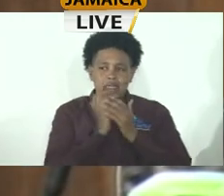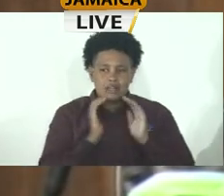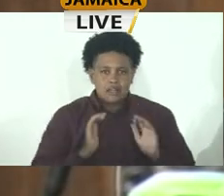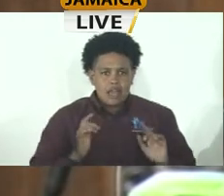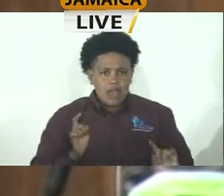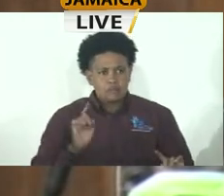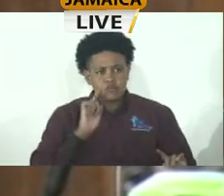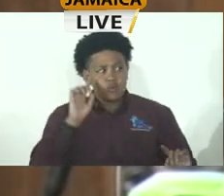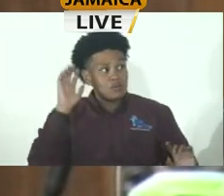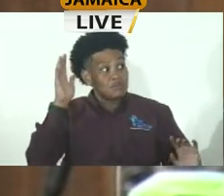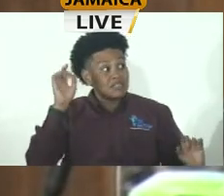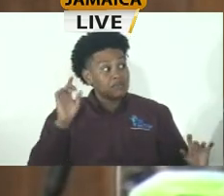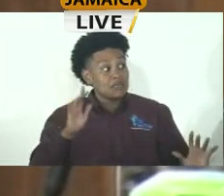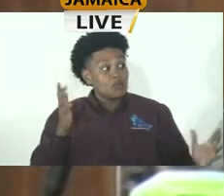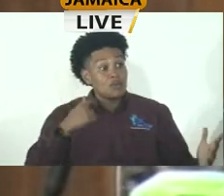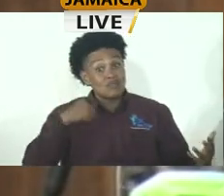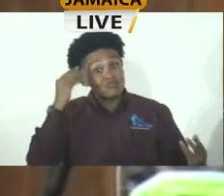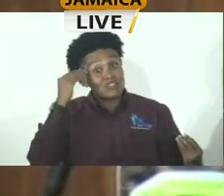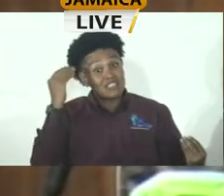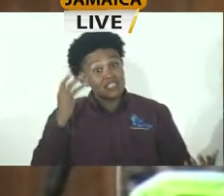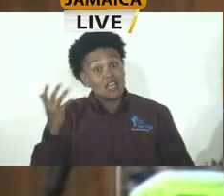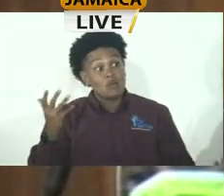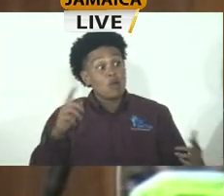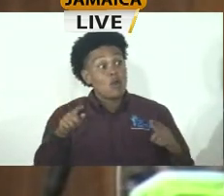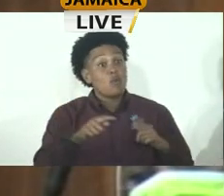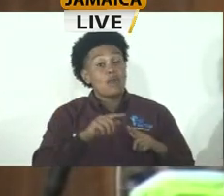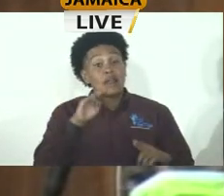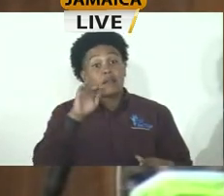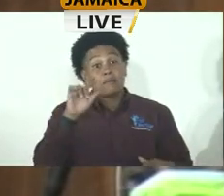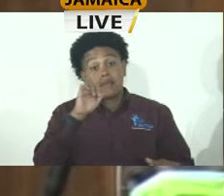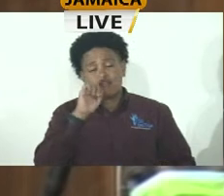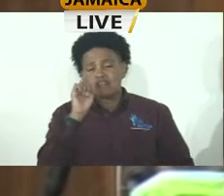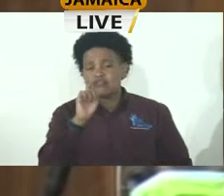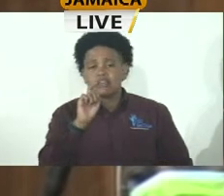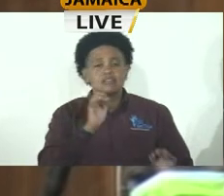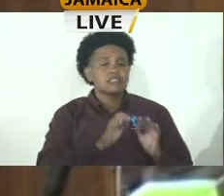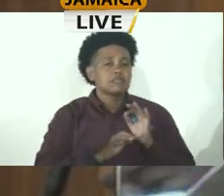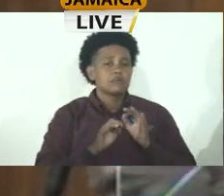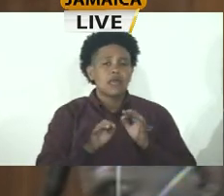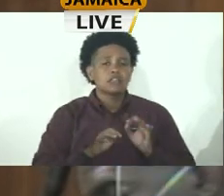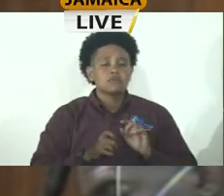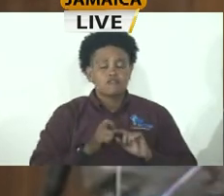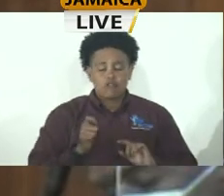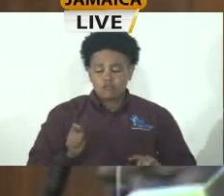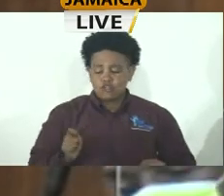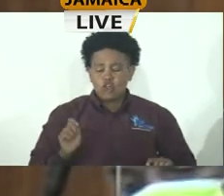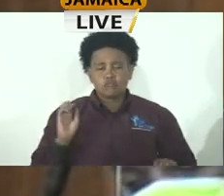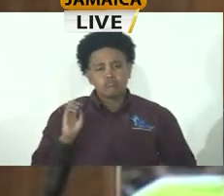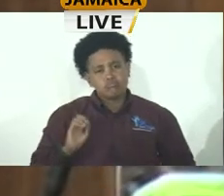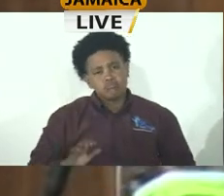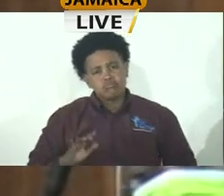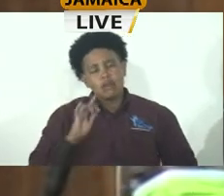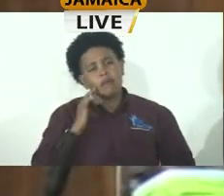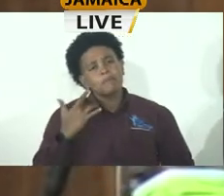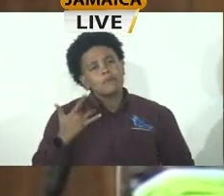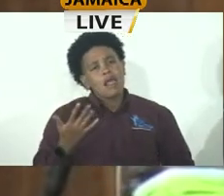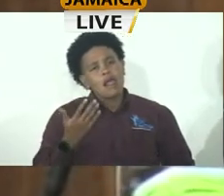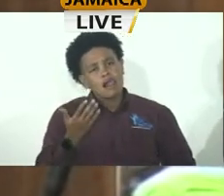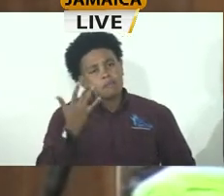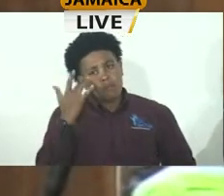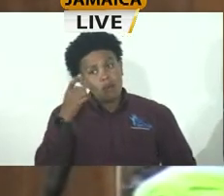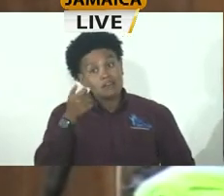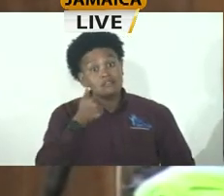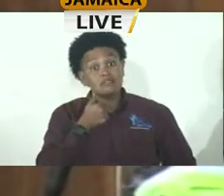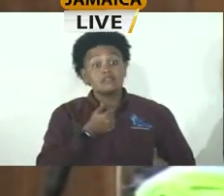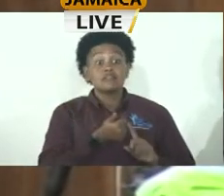so madam speaker what one is saying is that when bail is granted a simple explanation from the judge is usually useful because madam